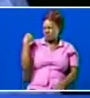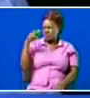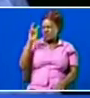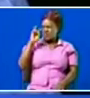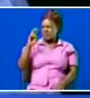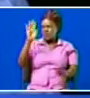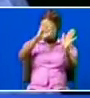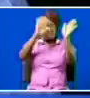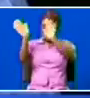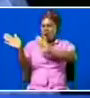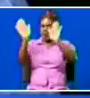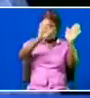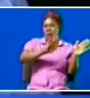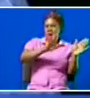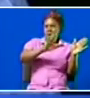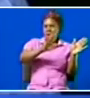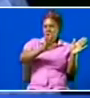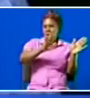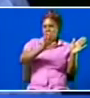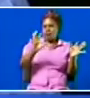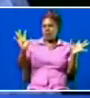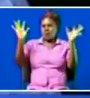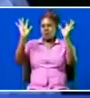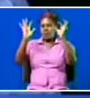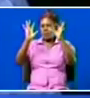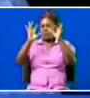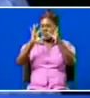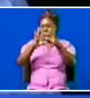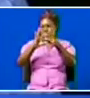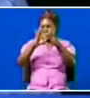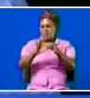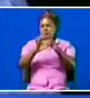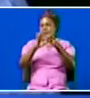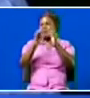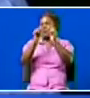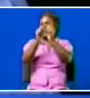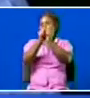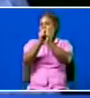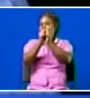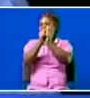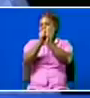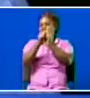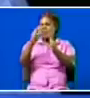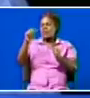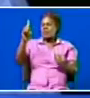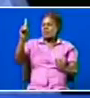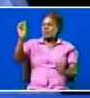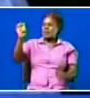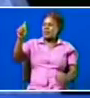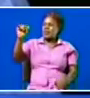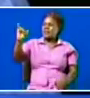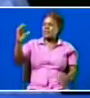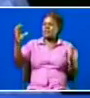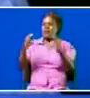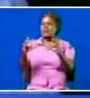seen the Wiper Democratic Party linking up with Wavinya Ndeti's party,